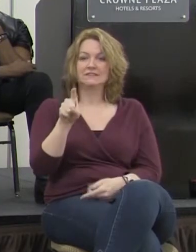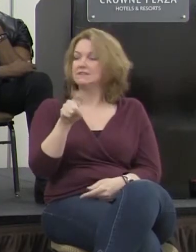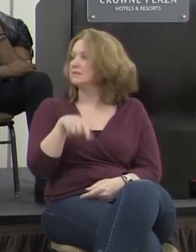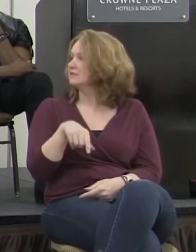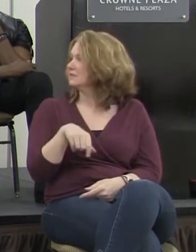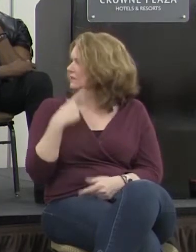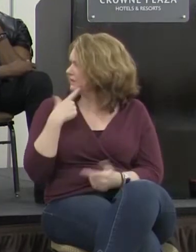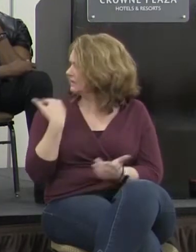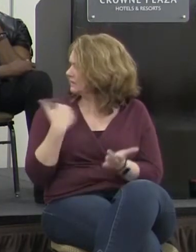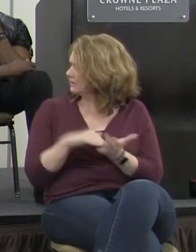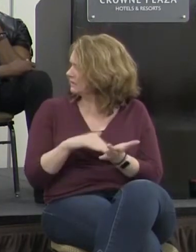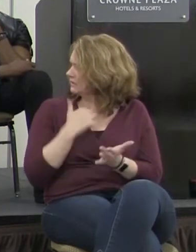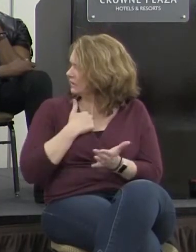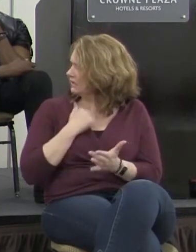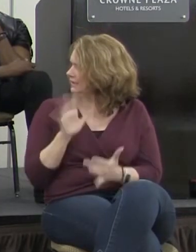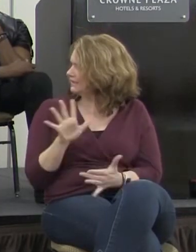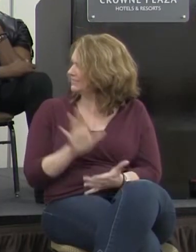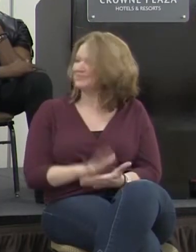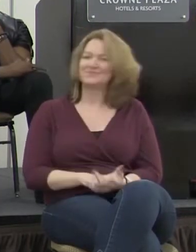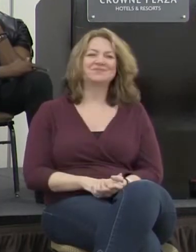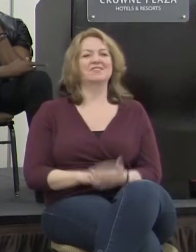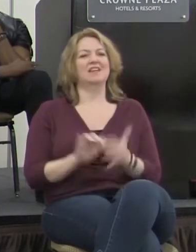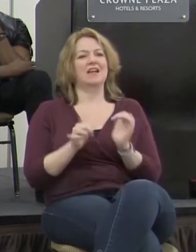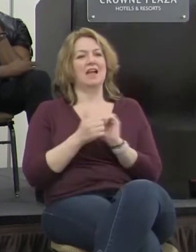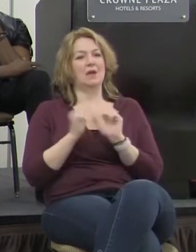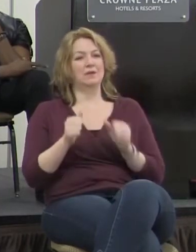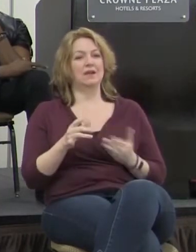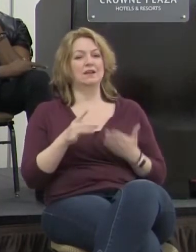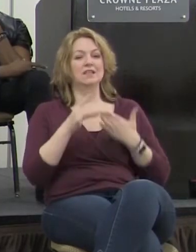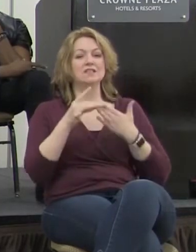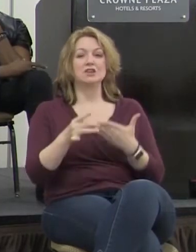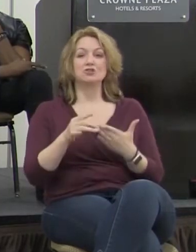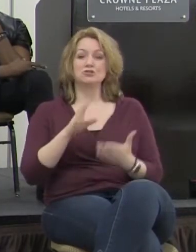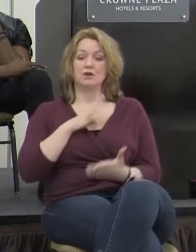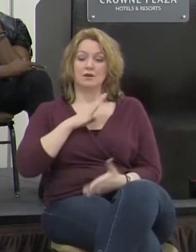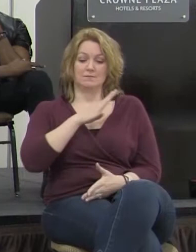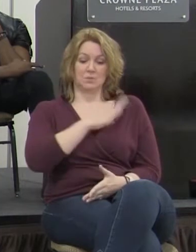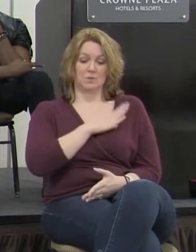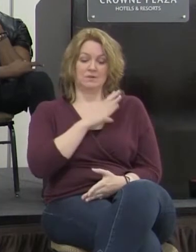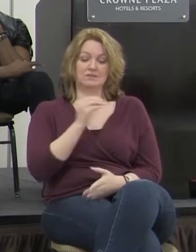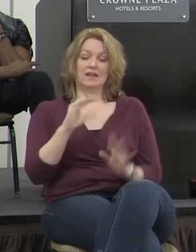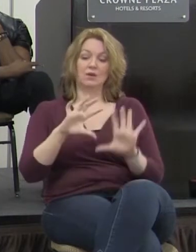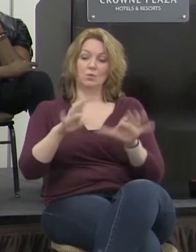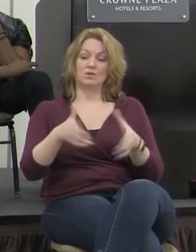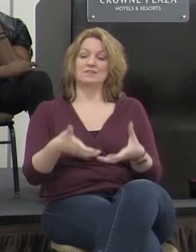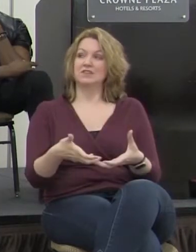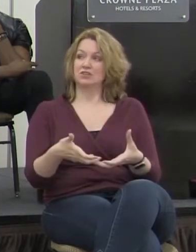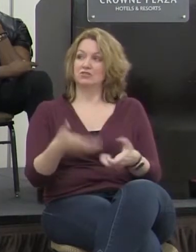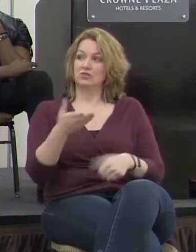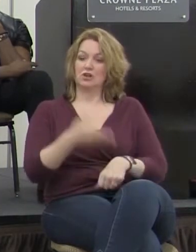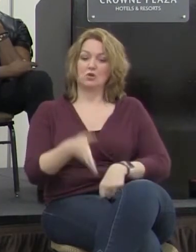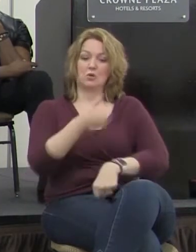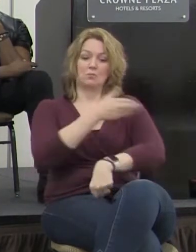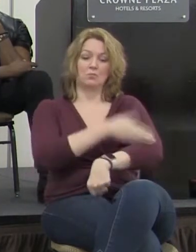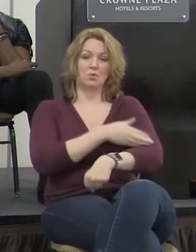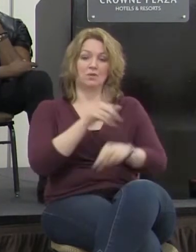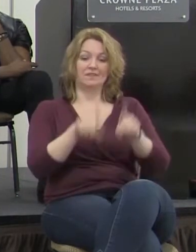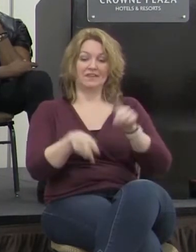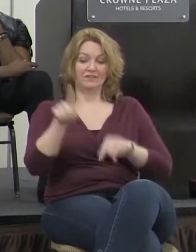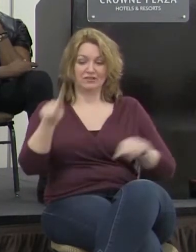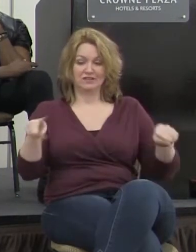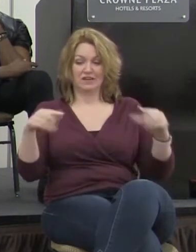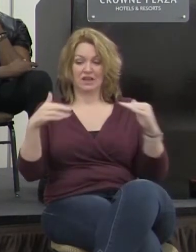Repeat that again, I'm sorry. How can leadership boards and organizations improve diversity